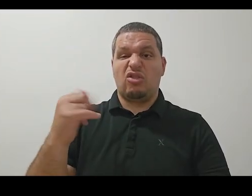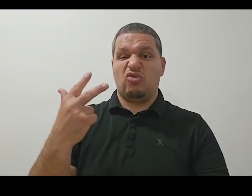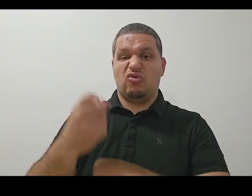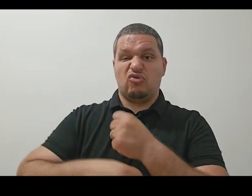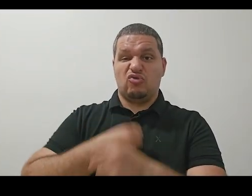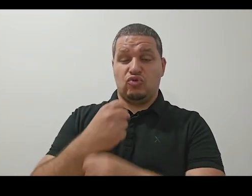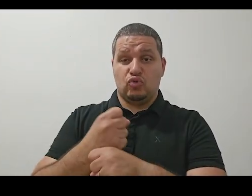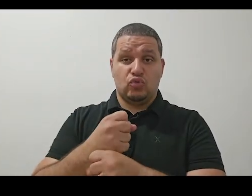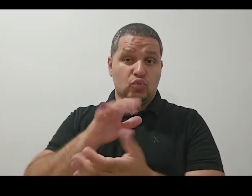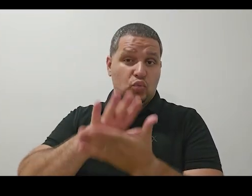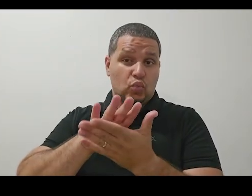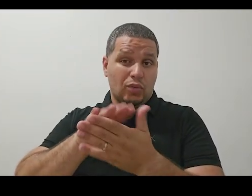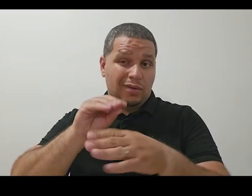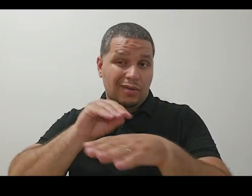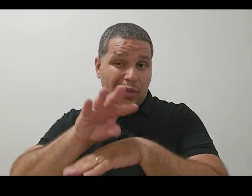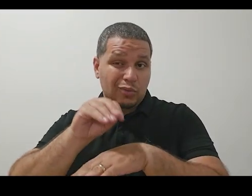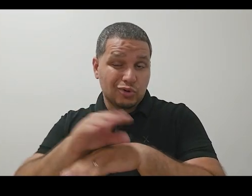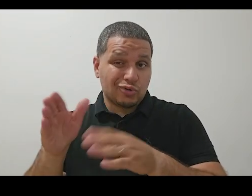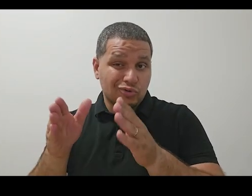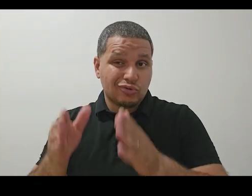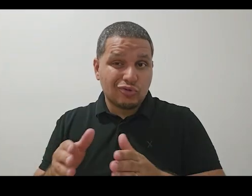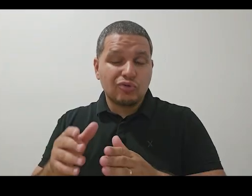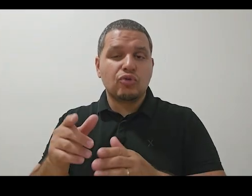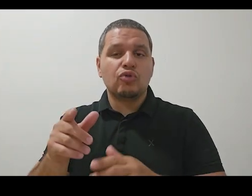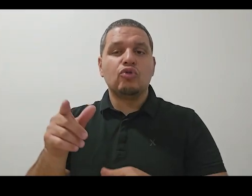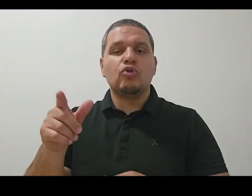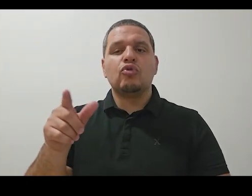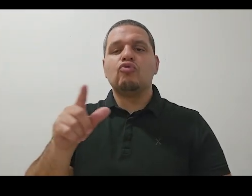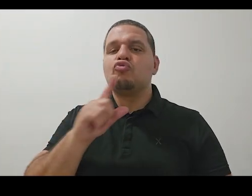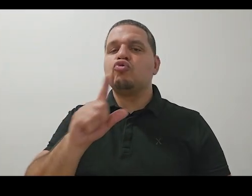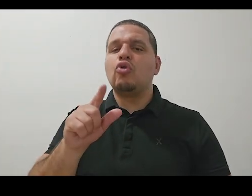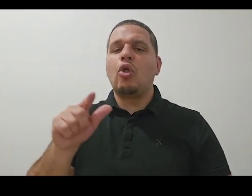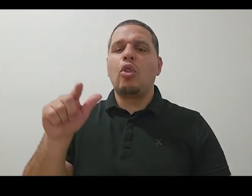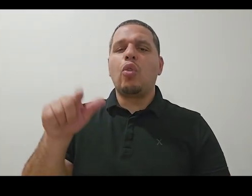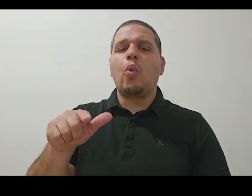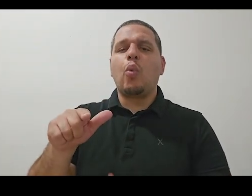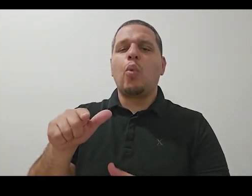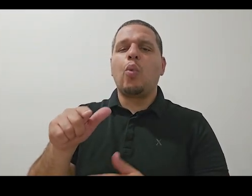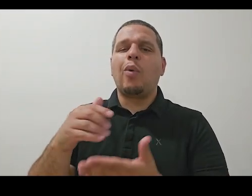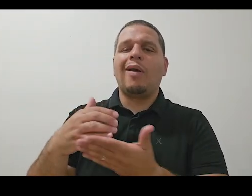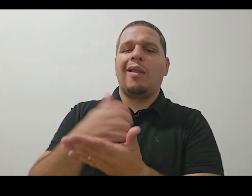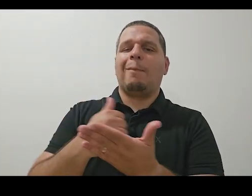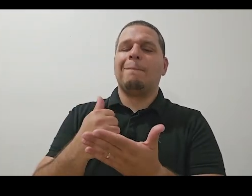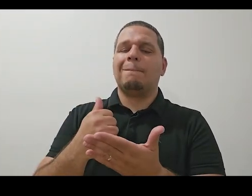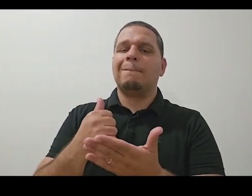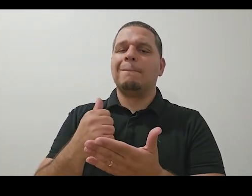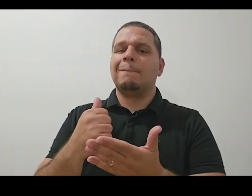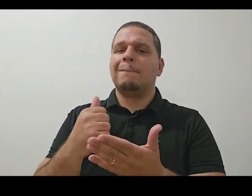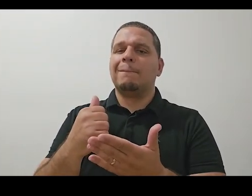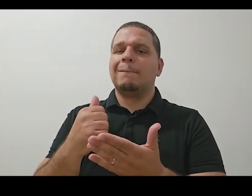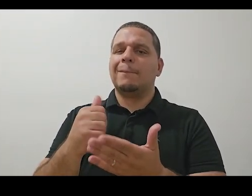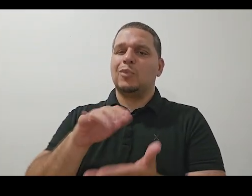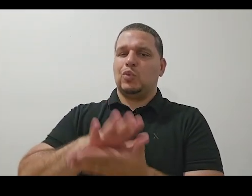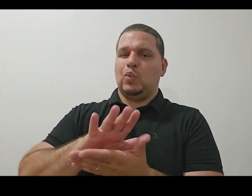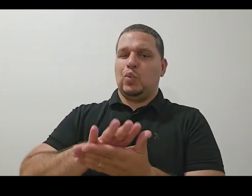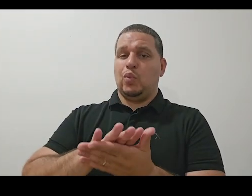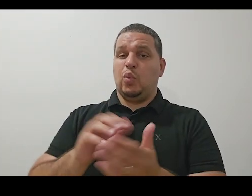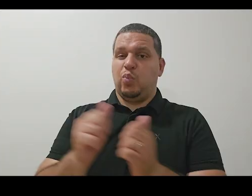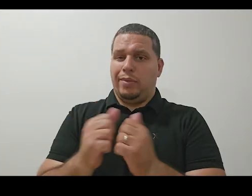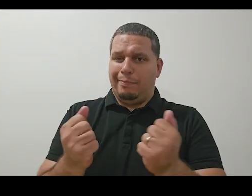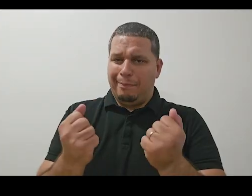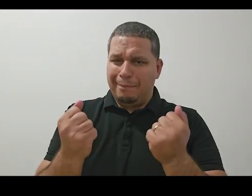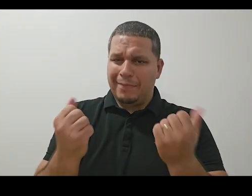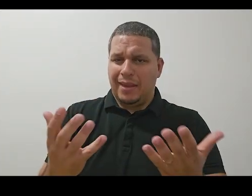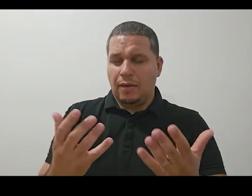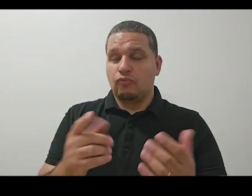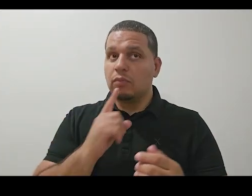school counselor in a lower socioeconomical level school, and with not